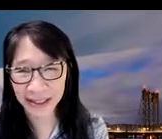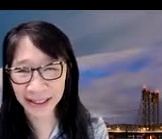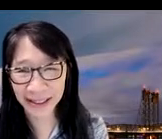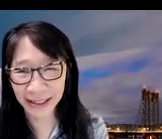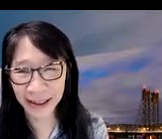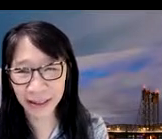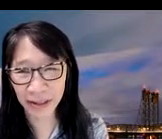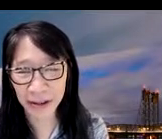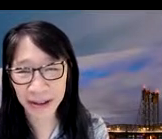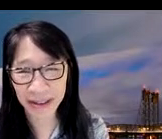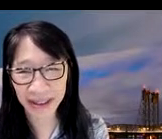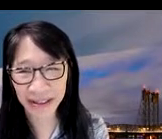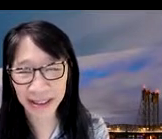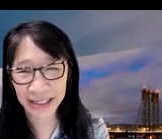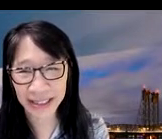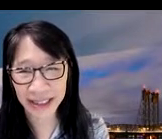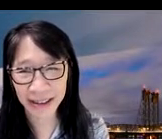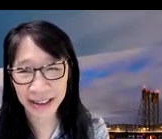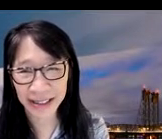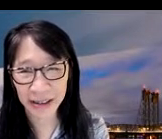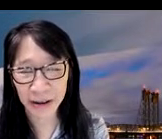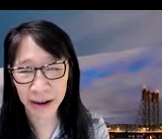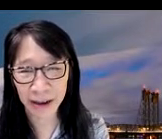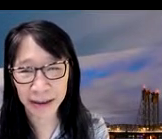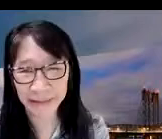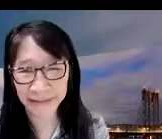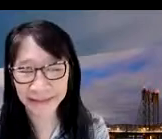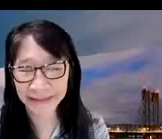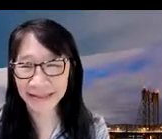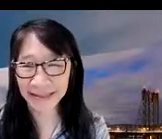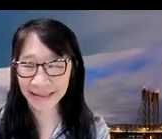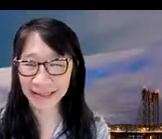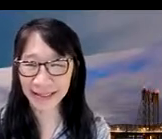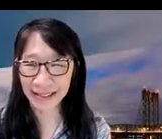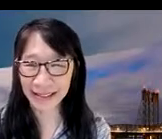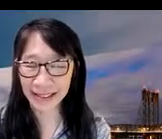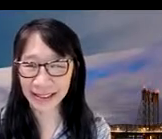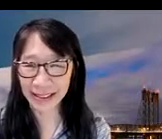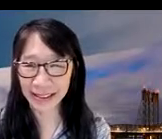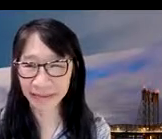Cyclery. Do you have anything you'd like to share? I see you're on.